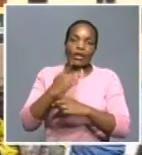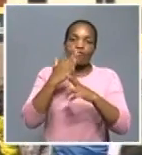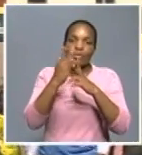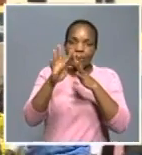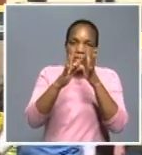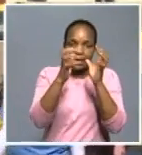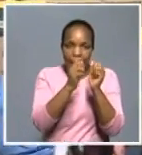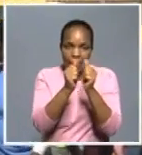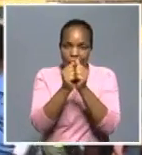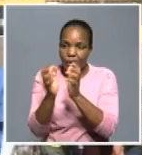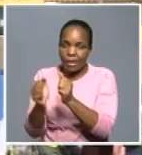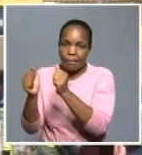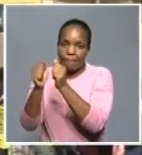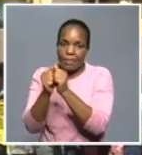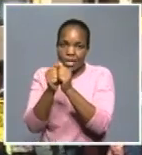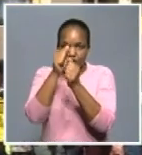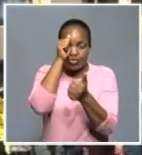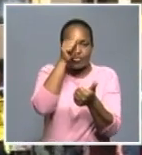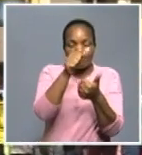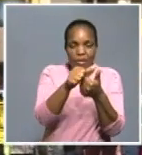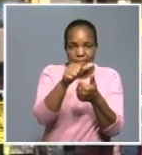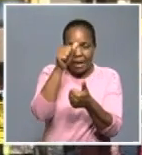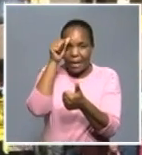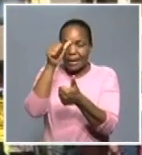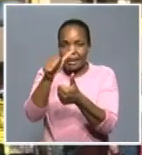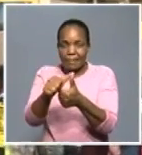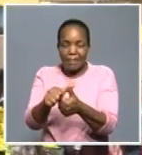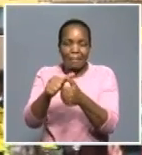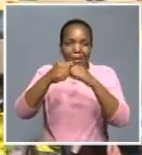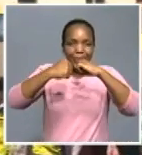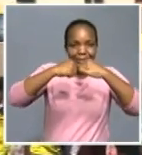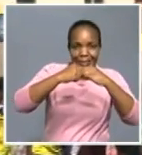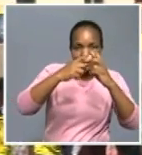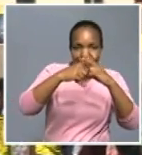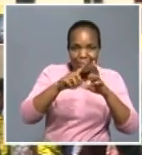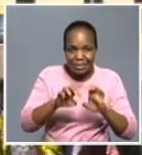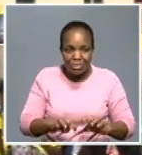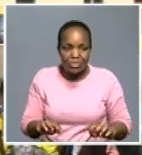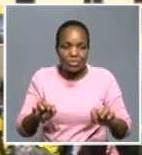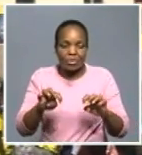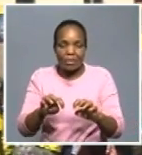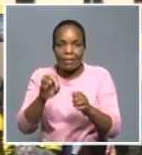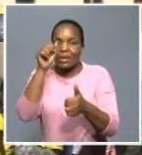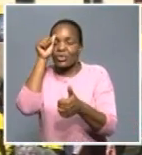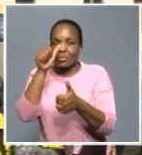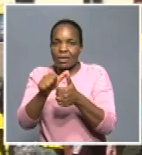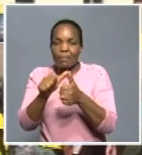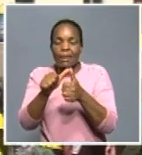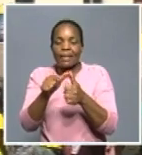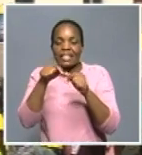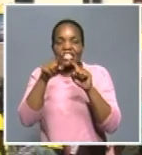together and they remember the hardship that they are going through, commemorating their days